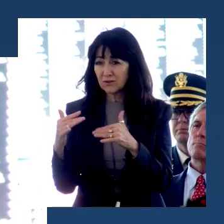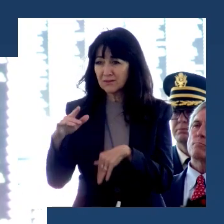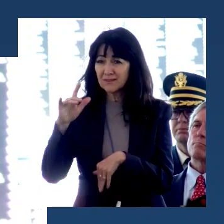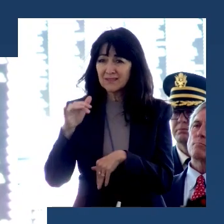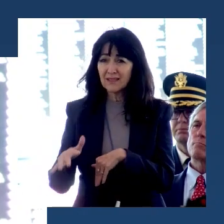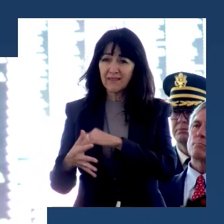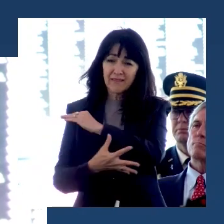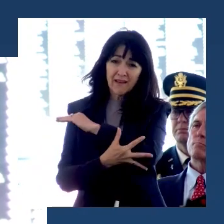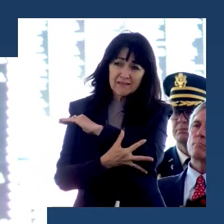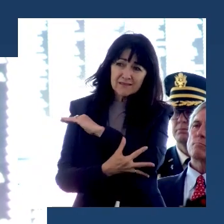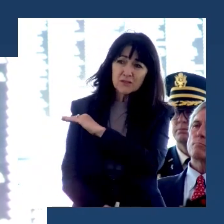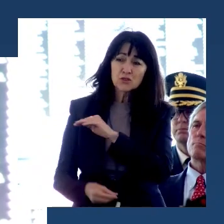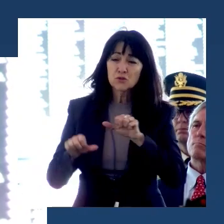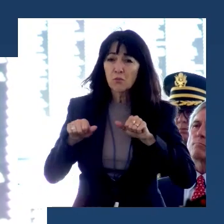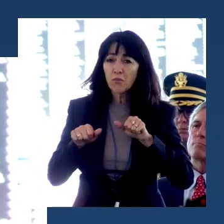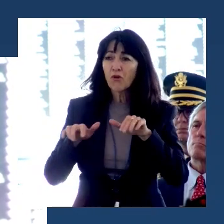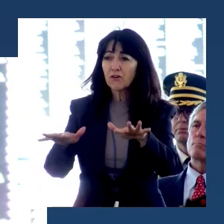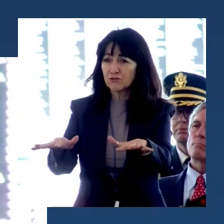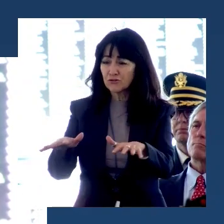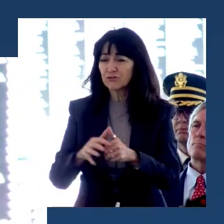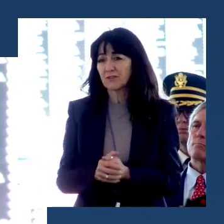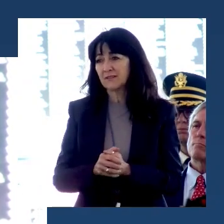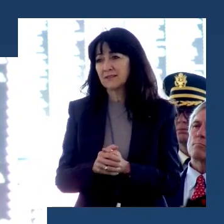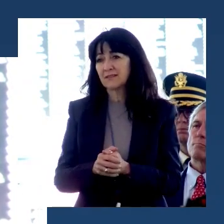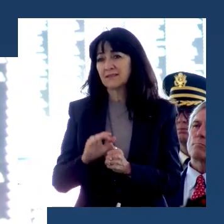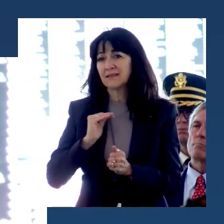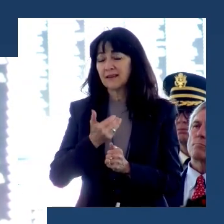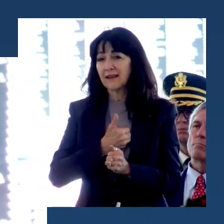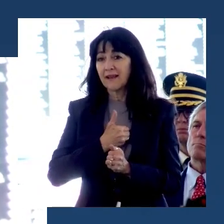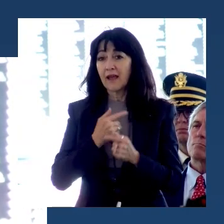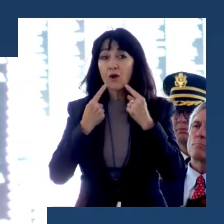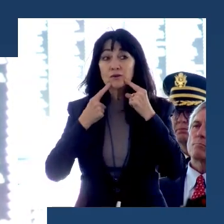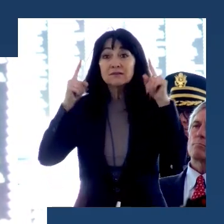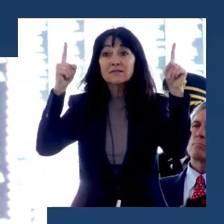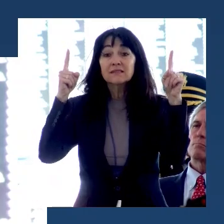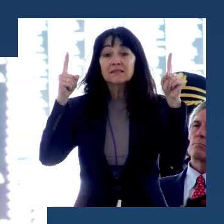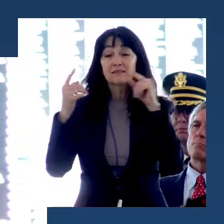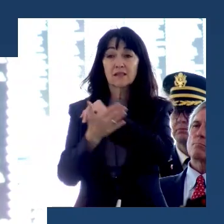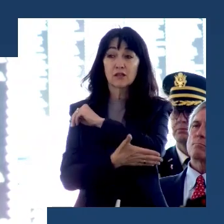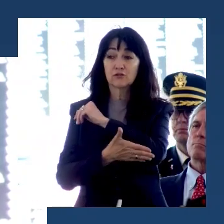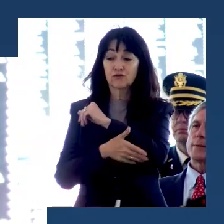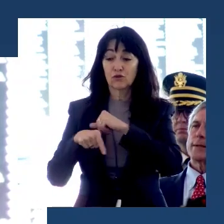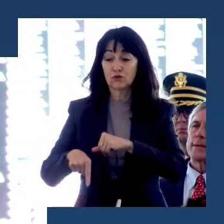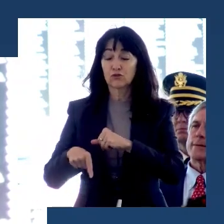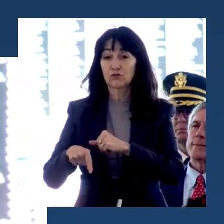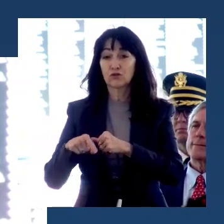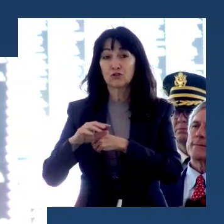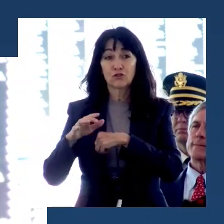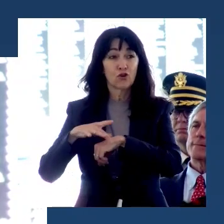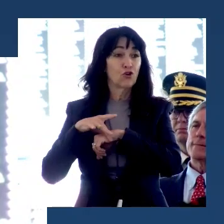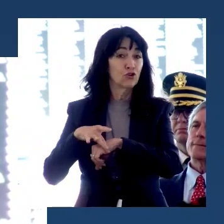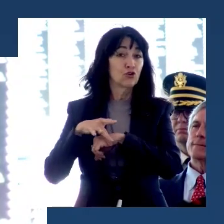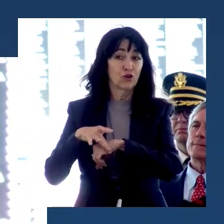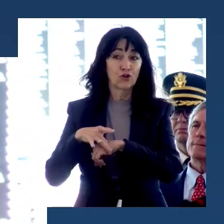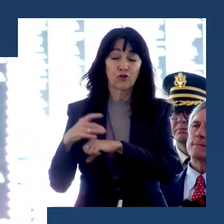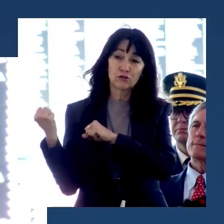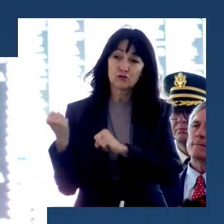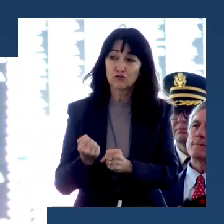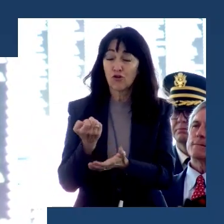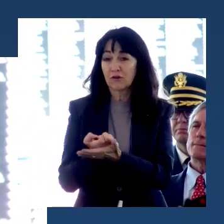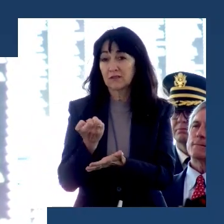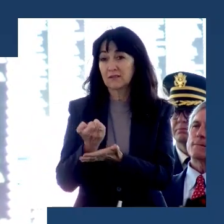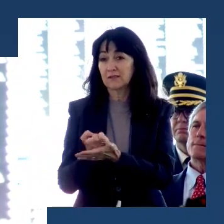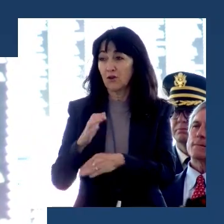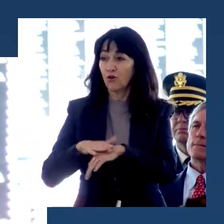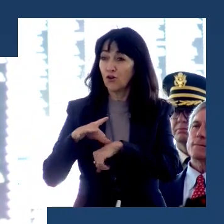been through all that. We came through it as the mightiest nation on earth, the most successful nation on earth, strongest economy on earth. And we'll get through this as well. We'll get through